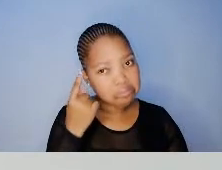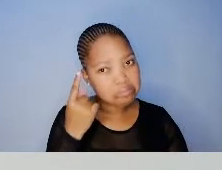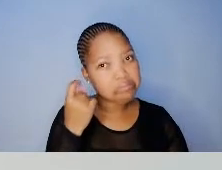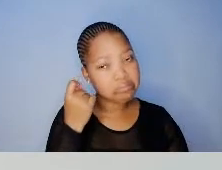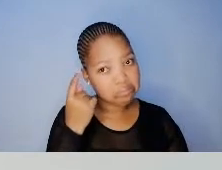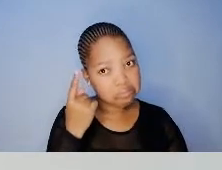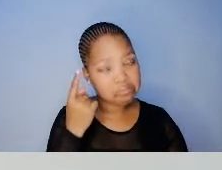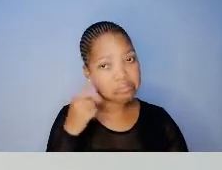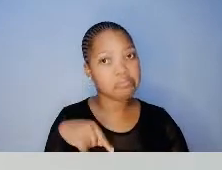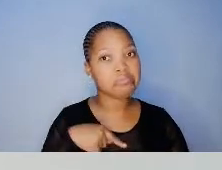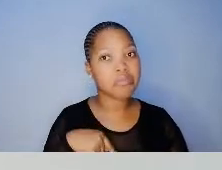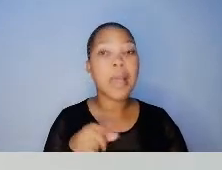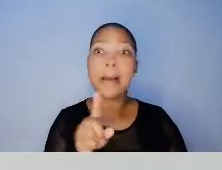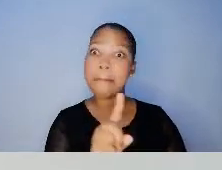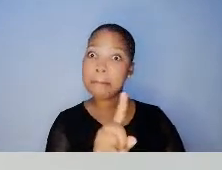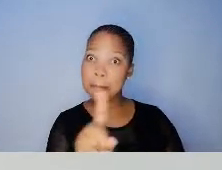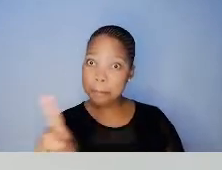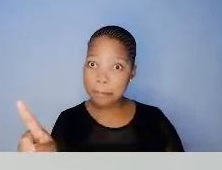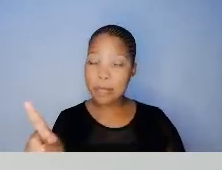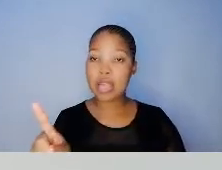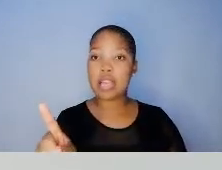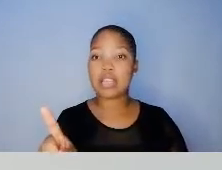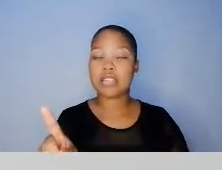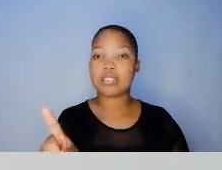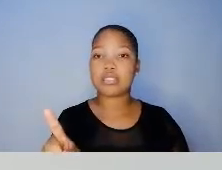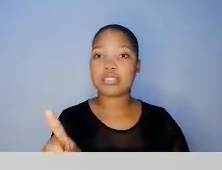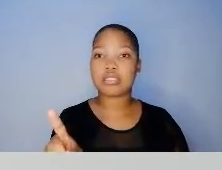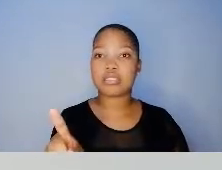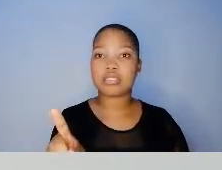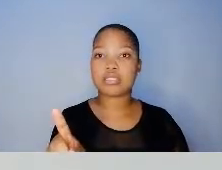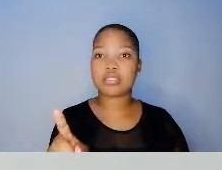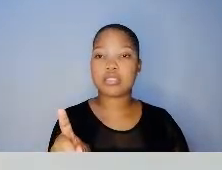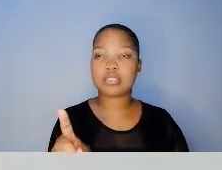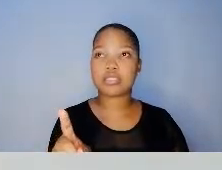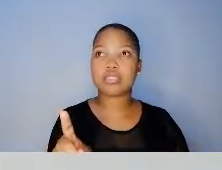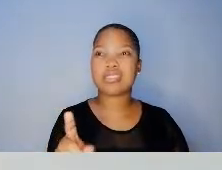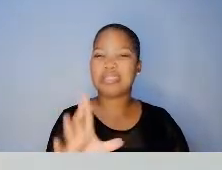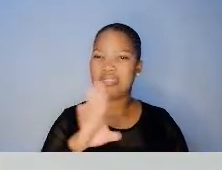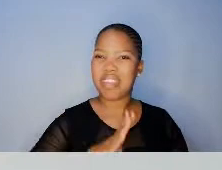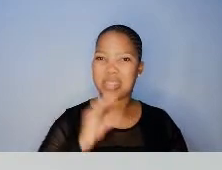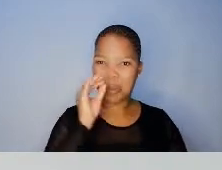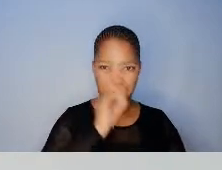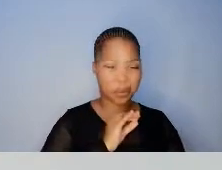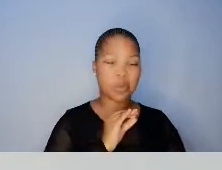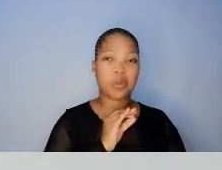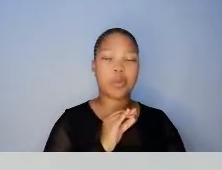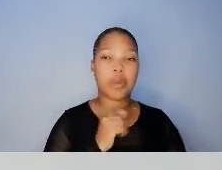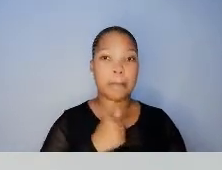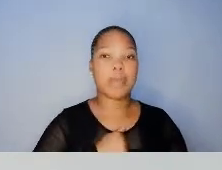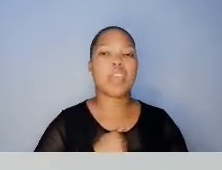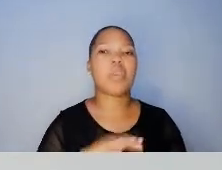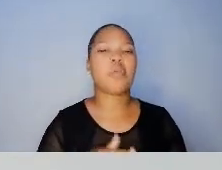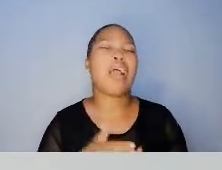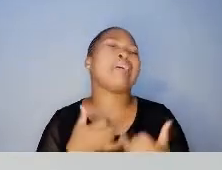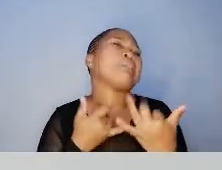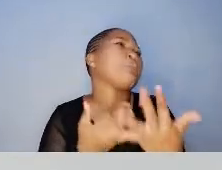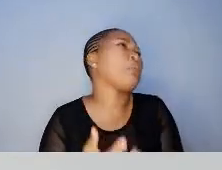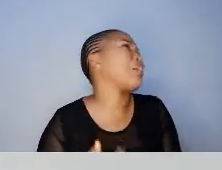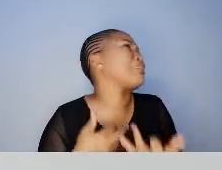It was understandable of her. But what was not okay with me was the fact that we had to